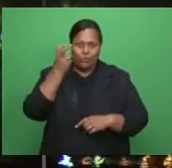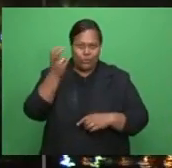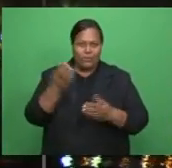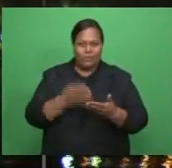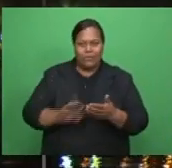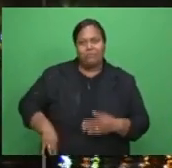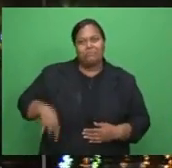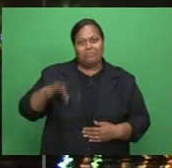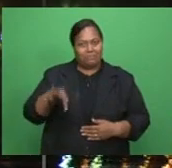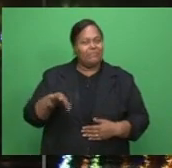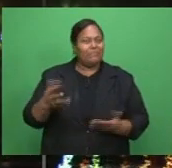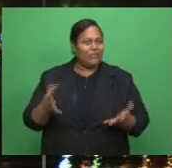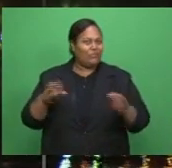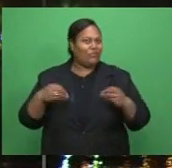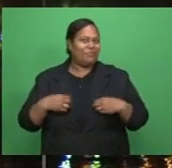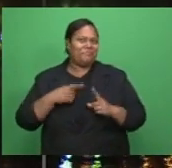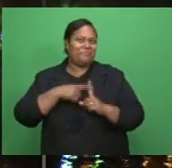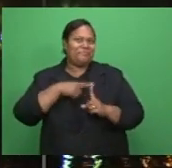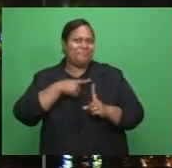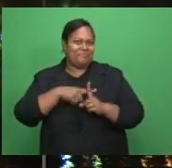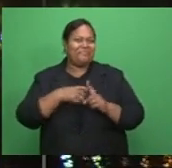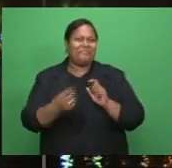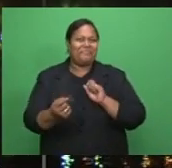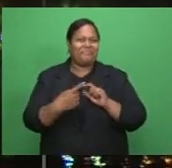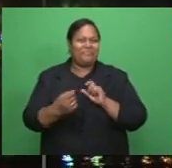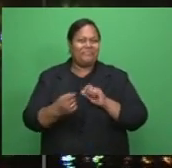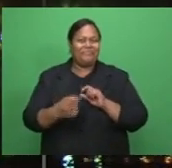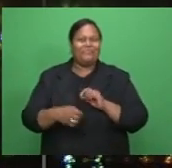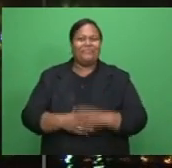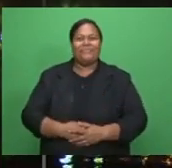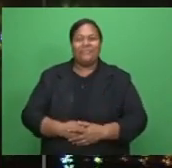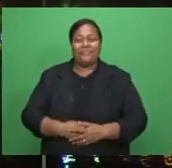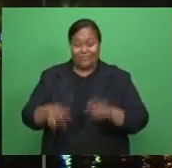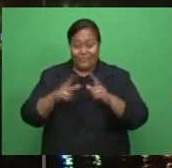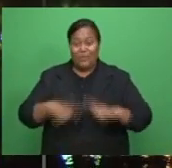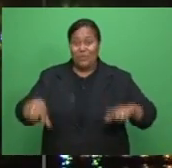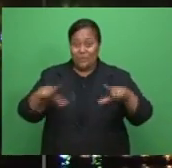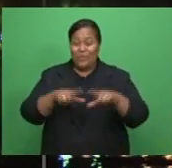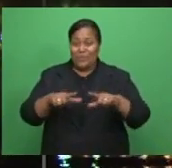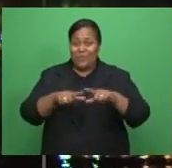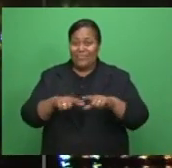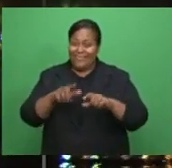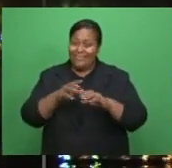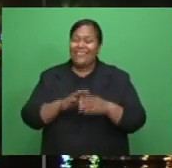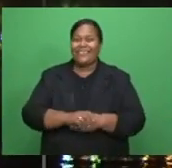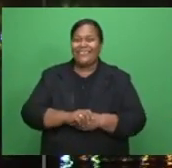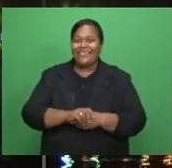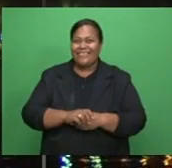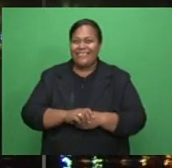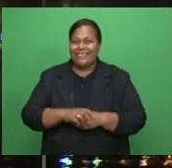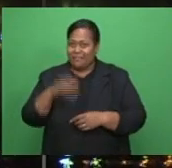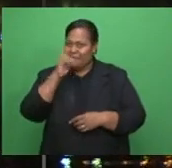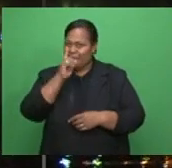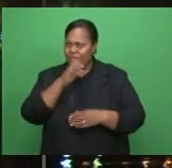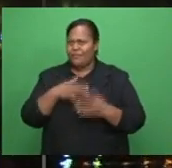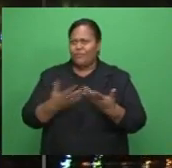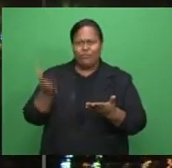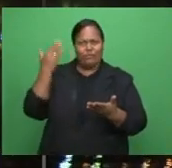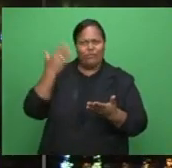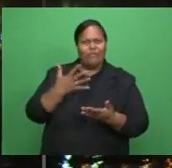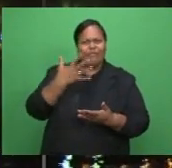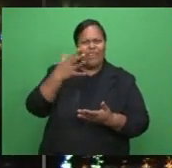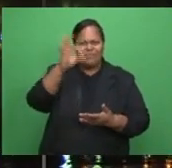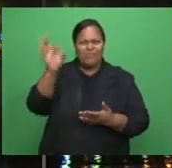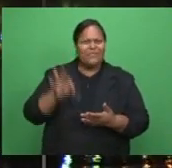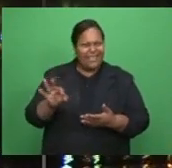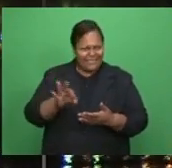positive feedback. Apanisa Wangarandova reports local guests used to make up only 5% of the tourism market and expect this to